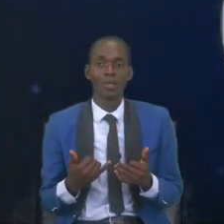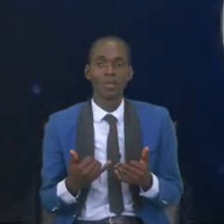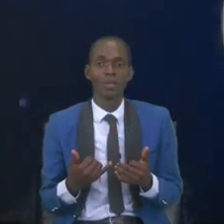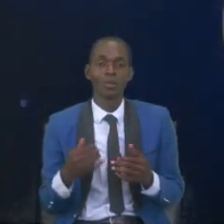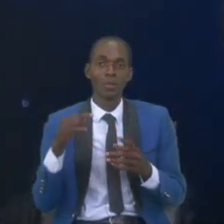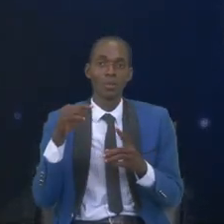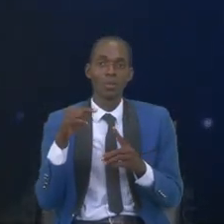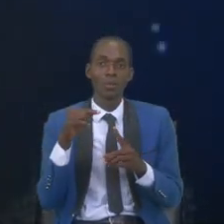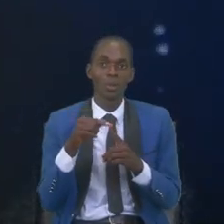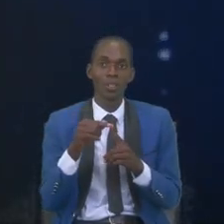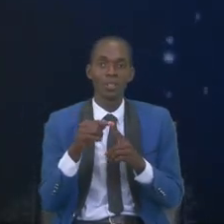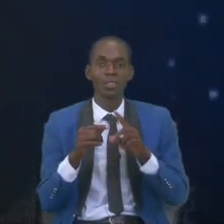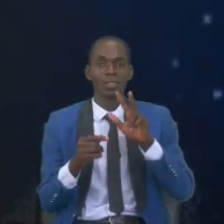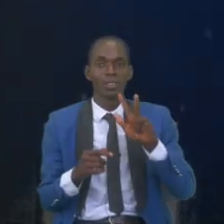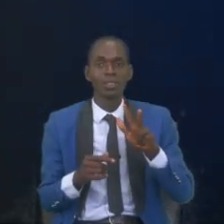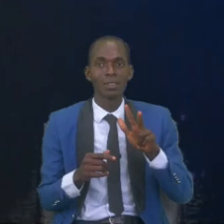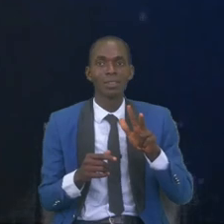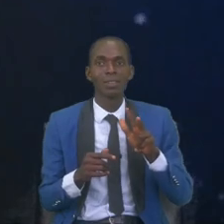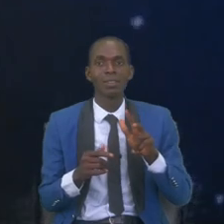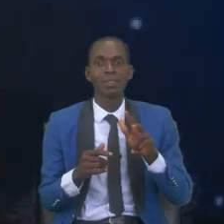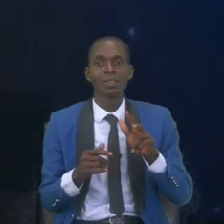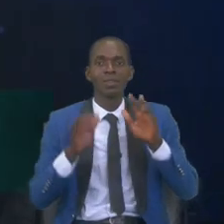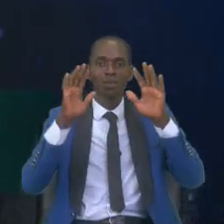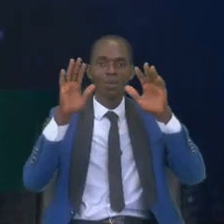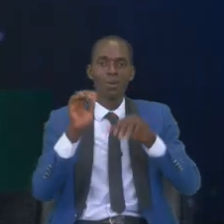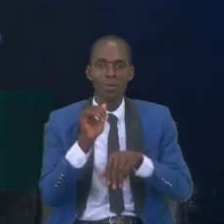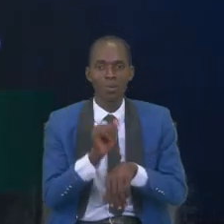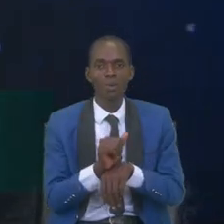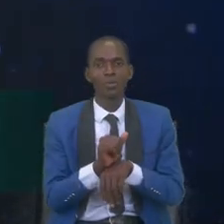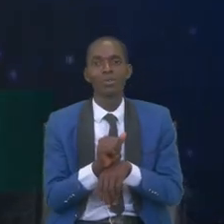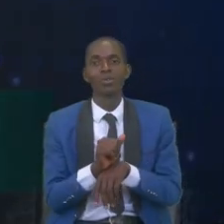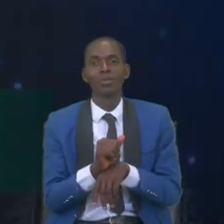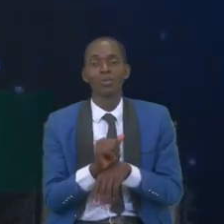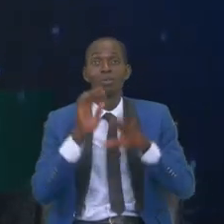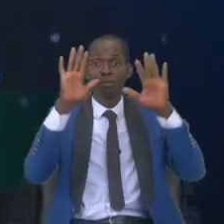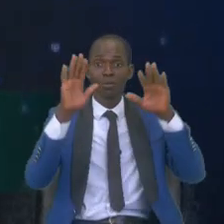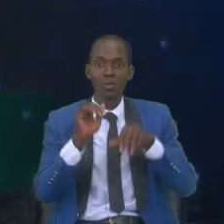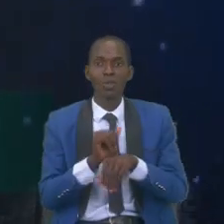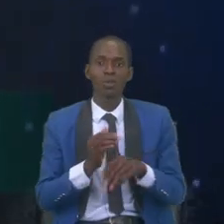Exploits through Christ in his church.